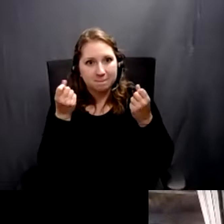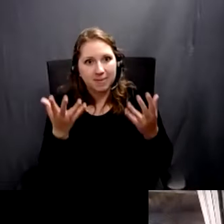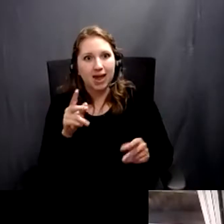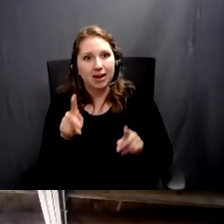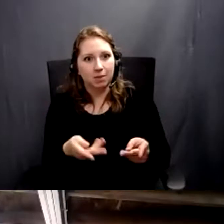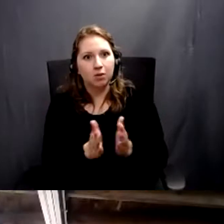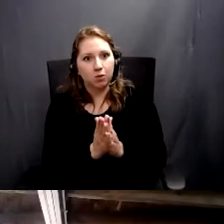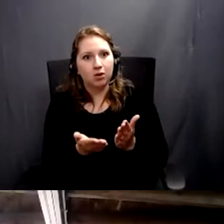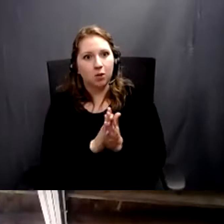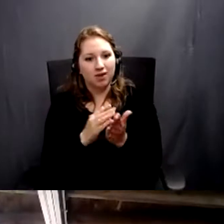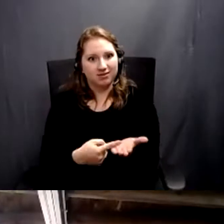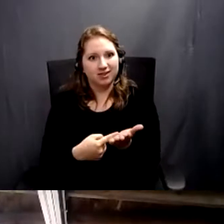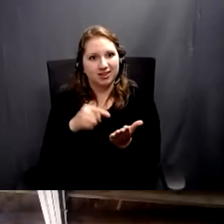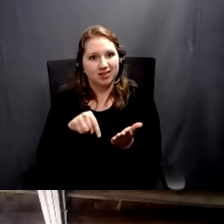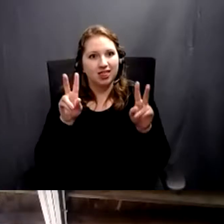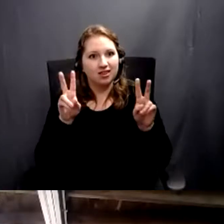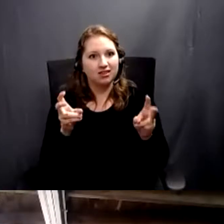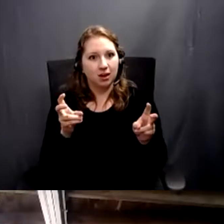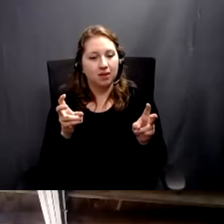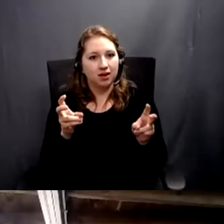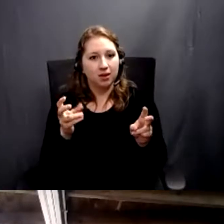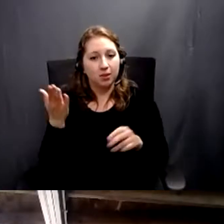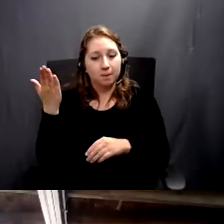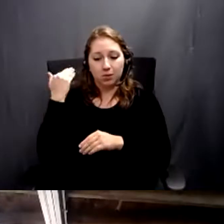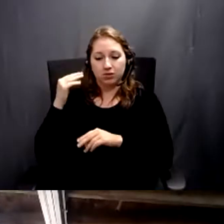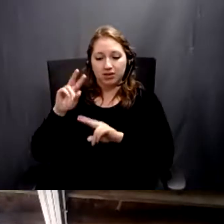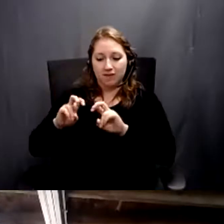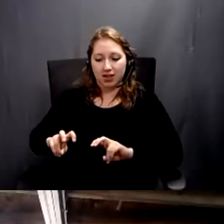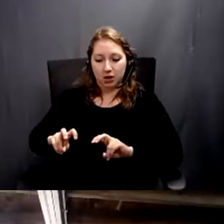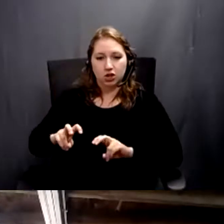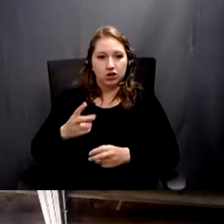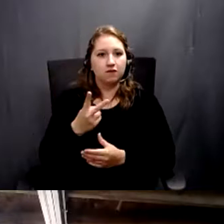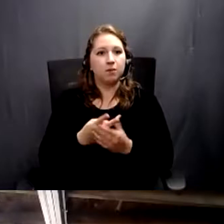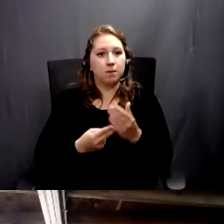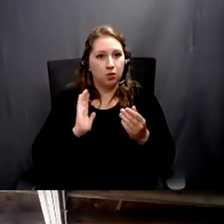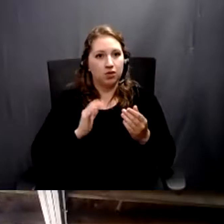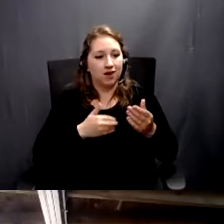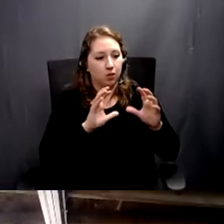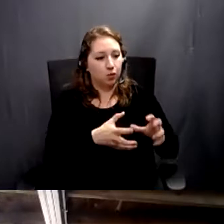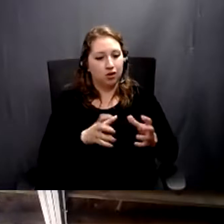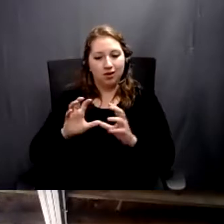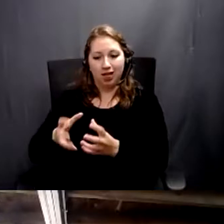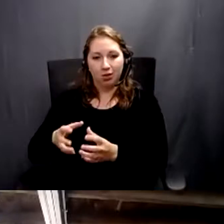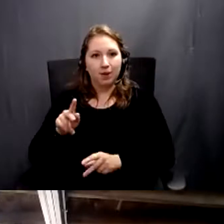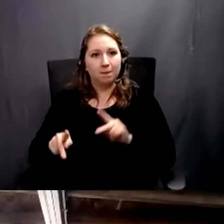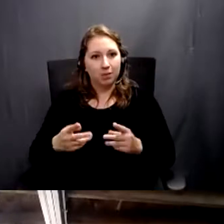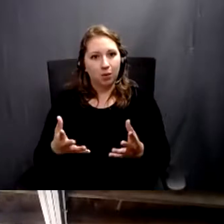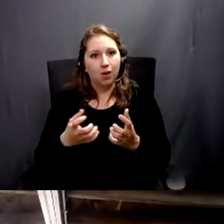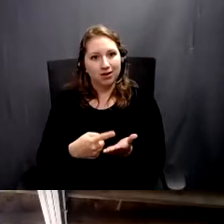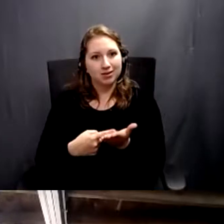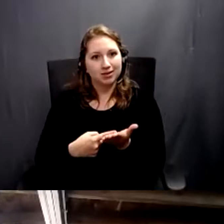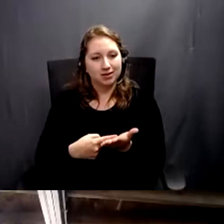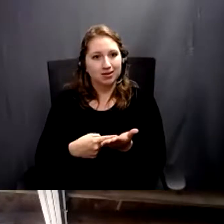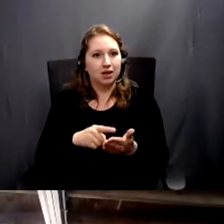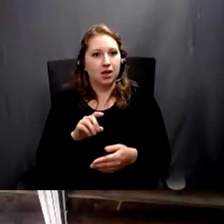topics, actually, on our past evaluations for both our Community of Practice gatherings was entrepreneurship and talking about that more.